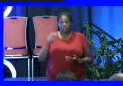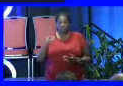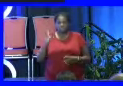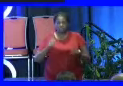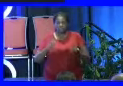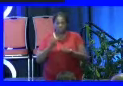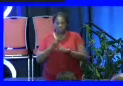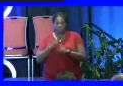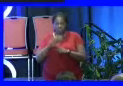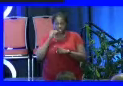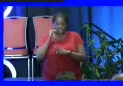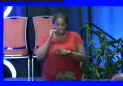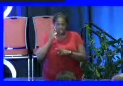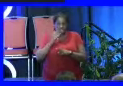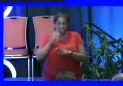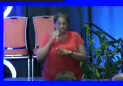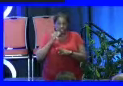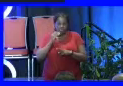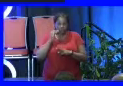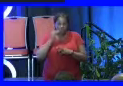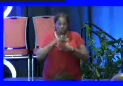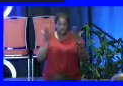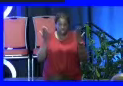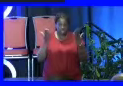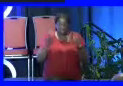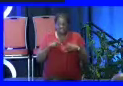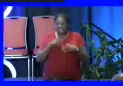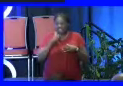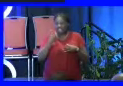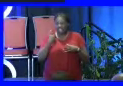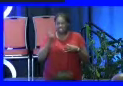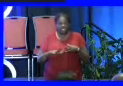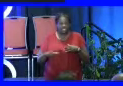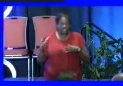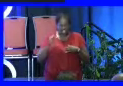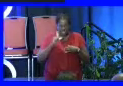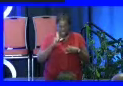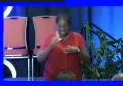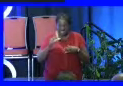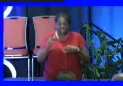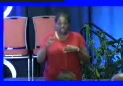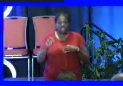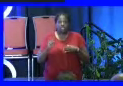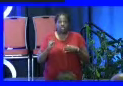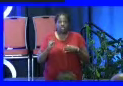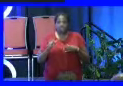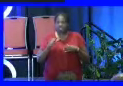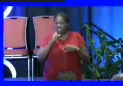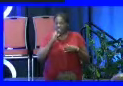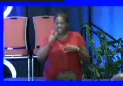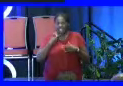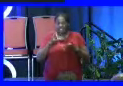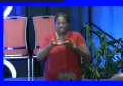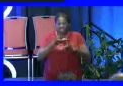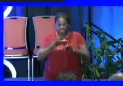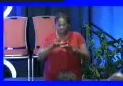people experiencing homelessness on Mass Health didn't have any claims in a year's time. So they just didn't have an